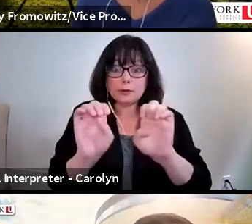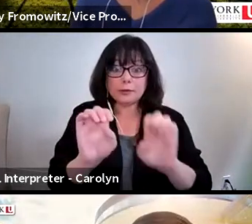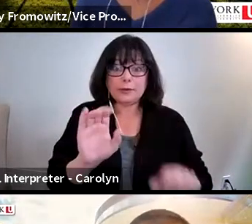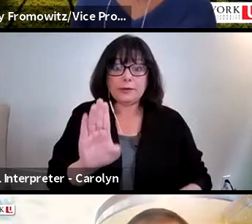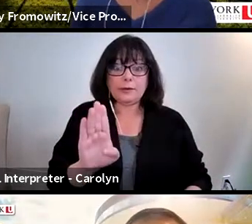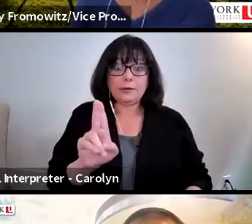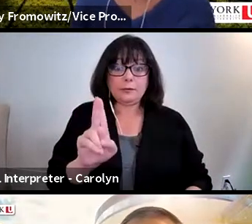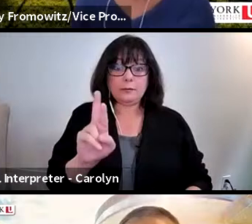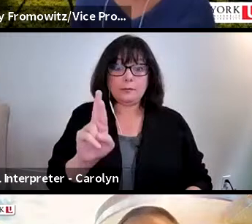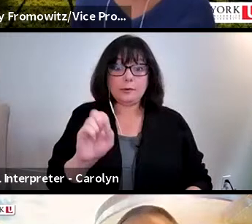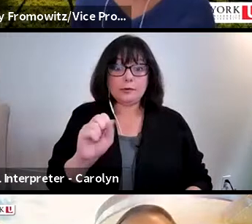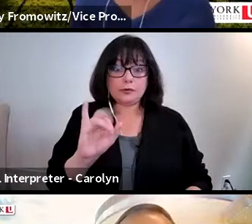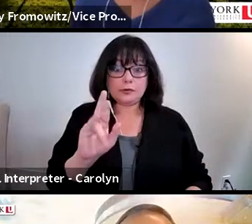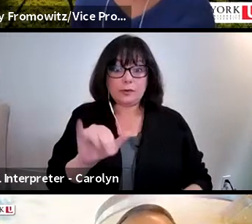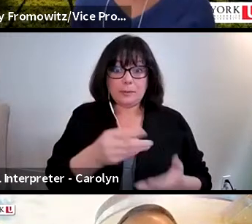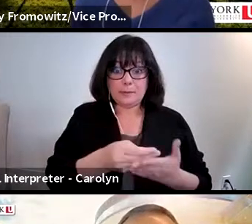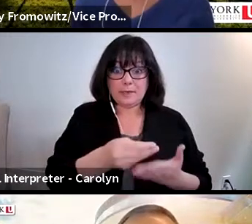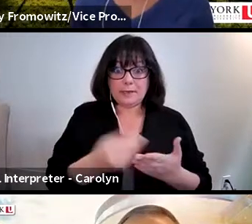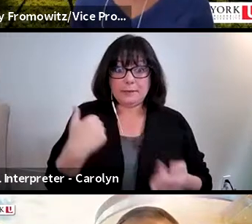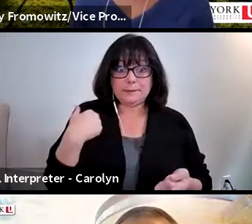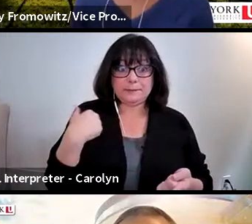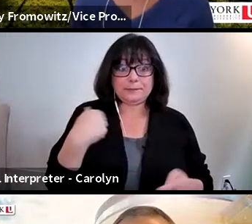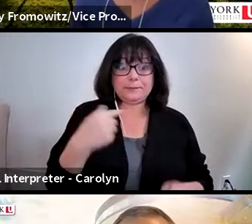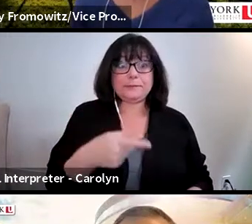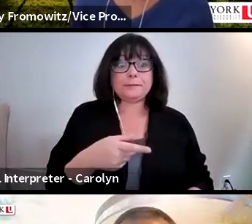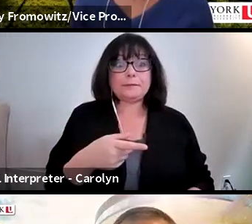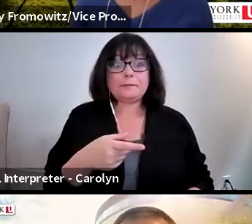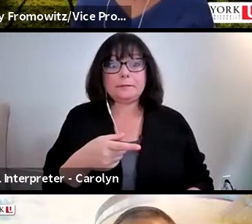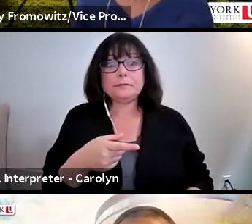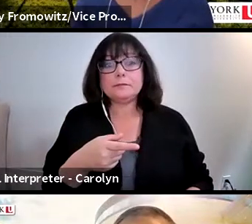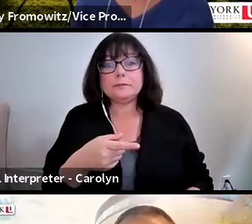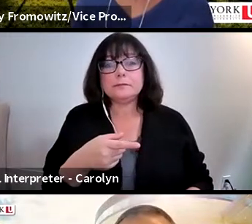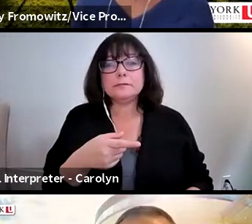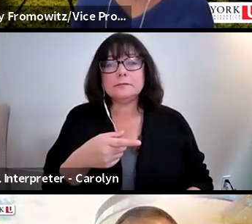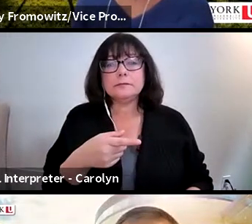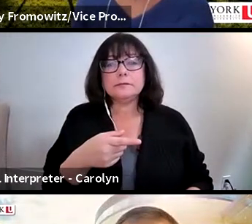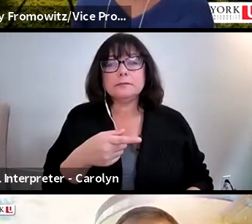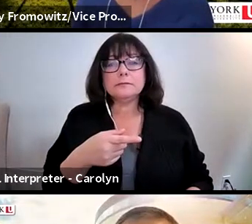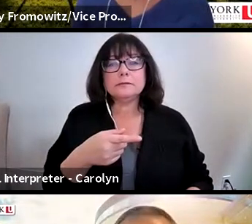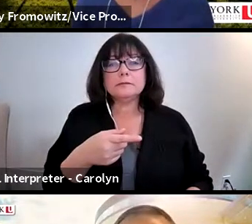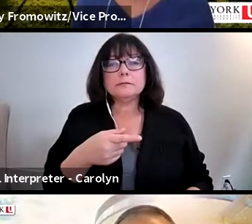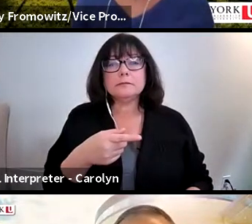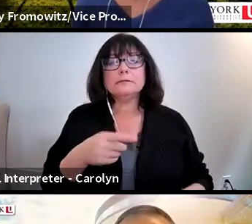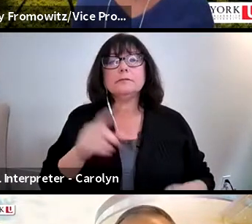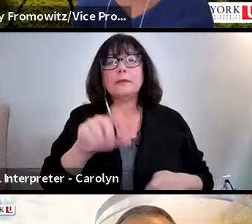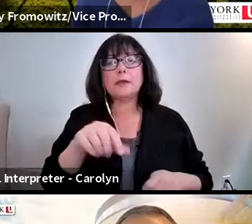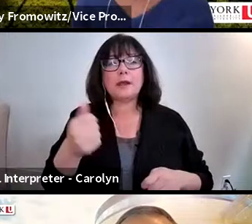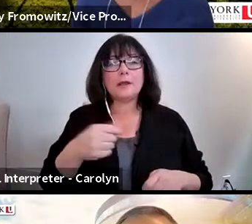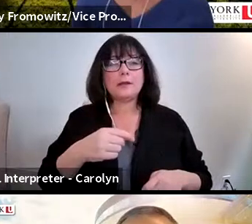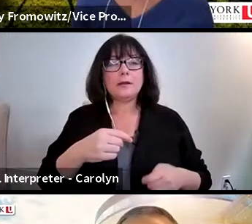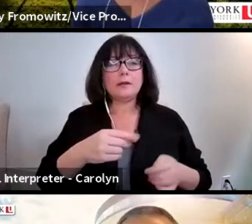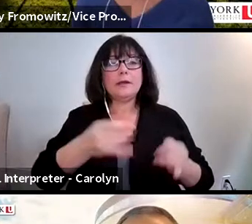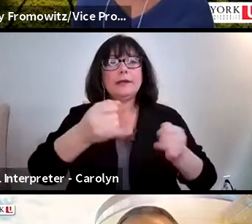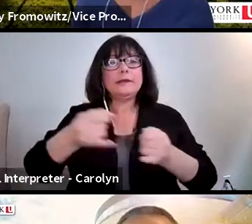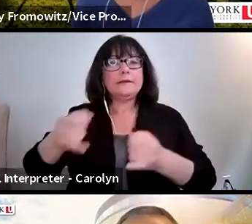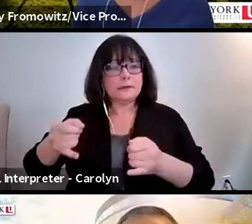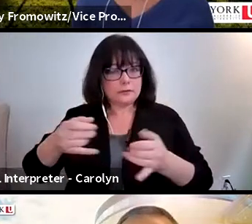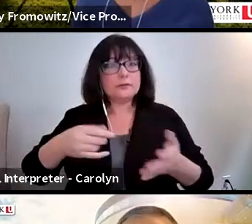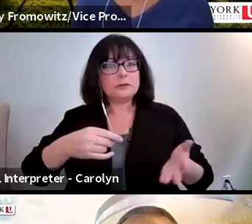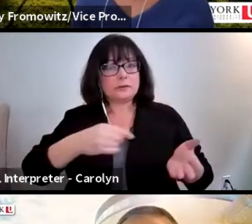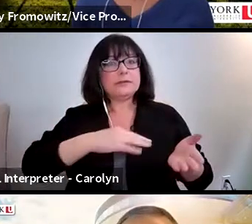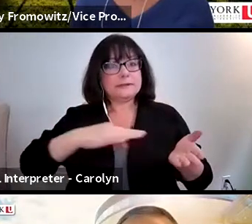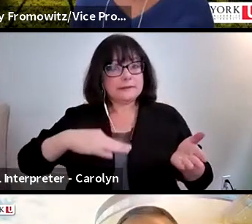when some individual faculty members and staff indicated that they would really like to support contributing in some